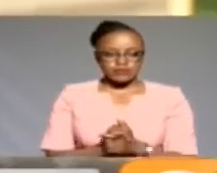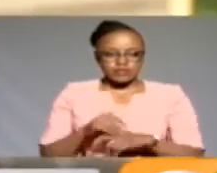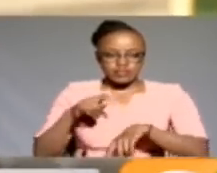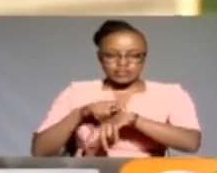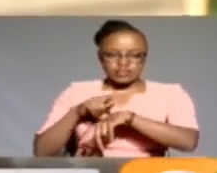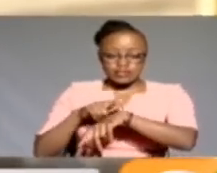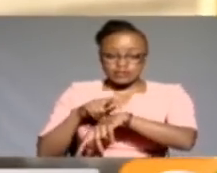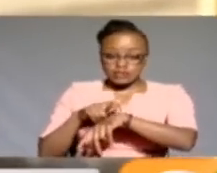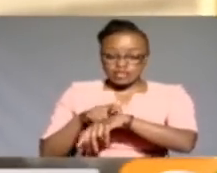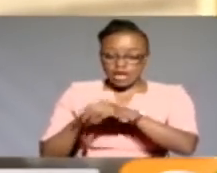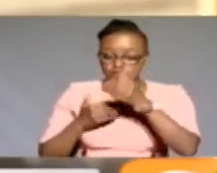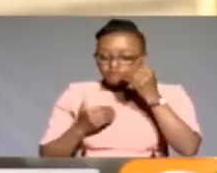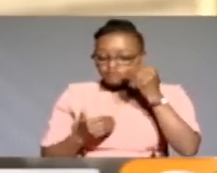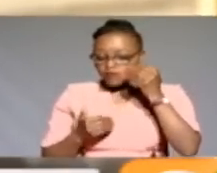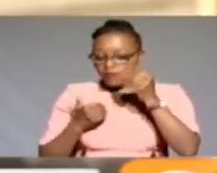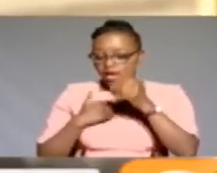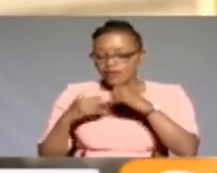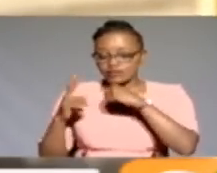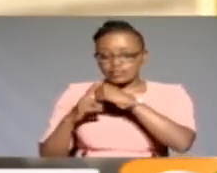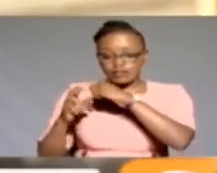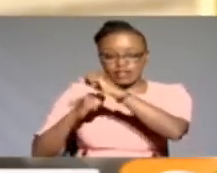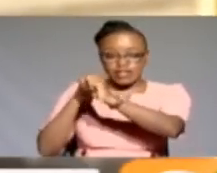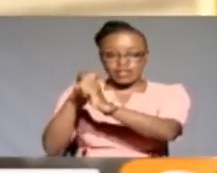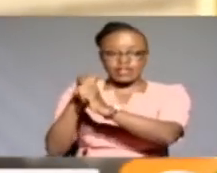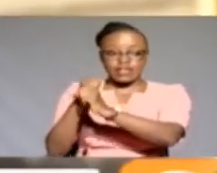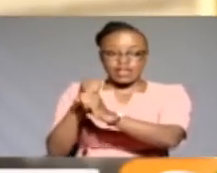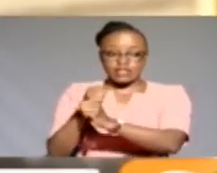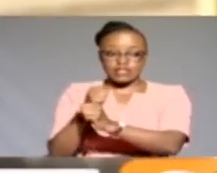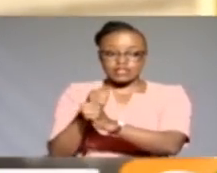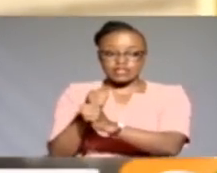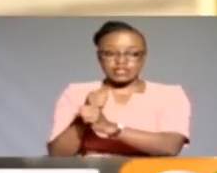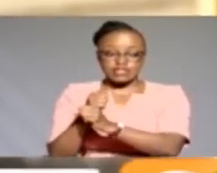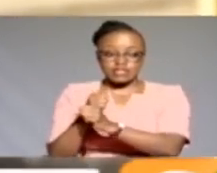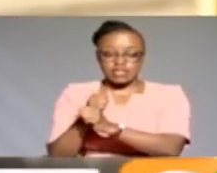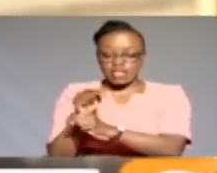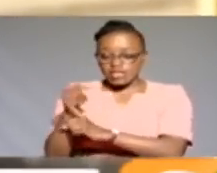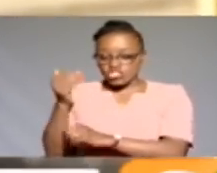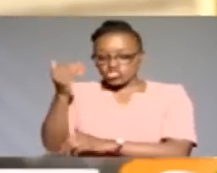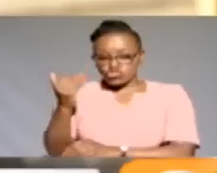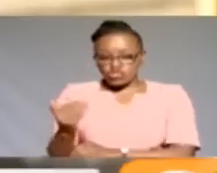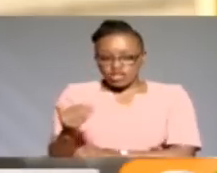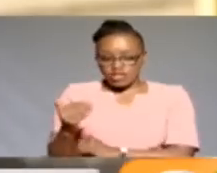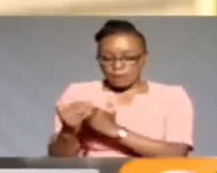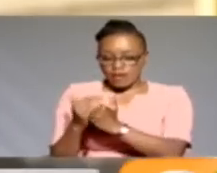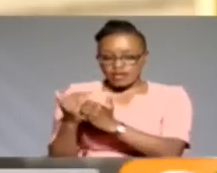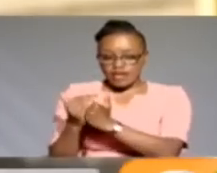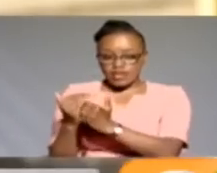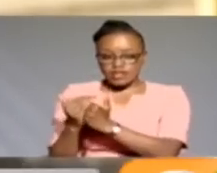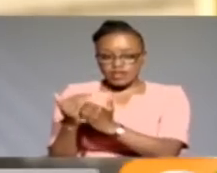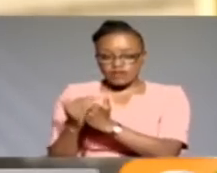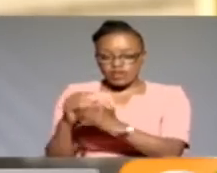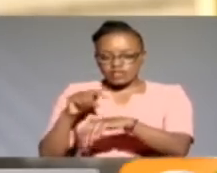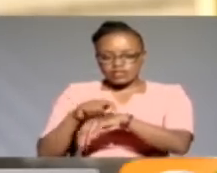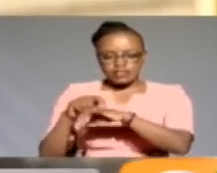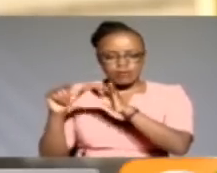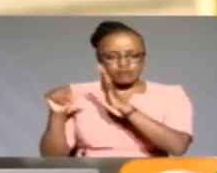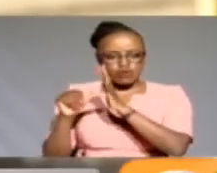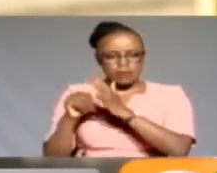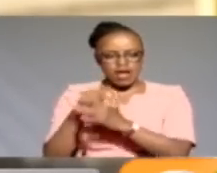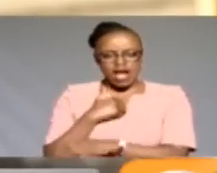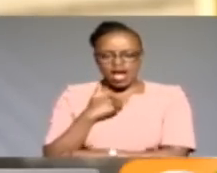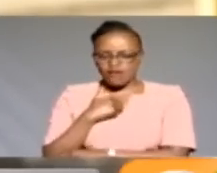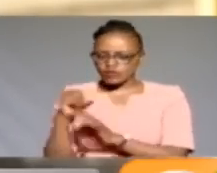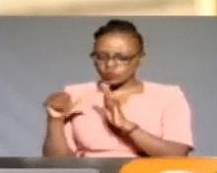Wakati niko na mtoto wa miezi 7 na huyo mtoto nilimlea nikiwa na mashida nyingi sana.